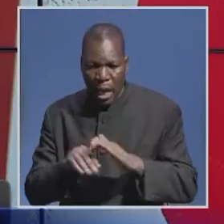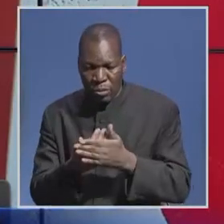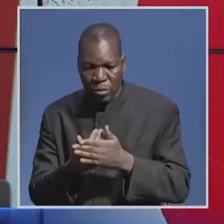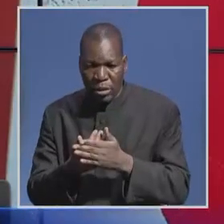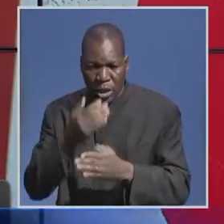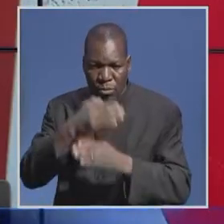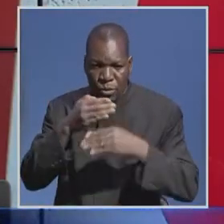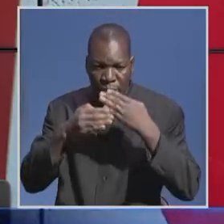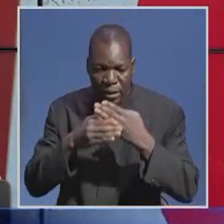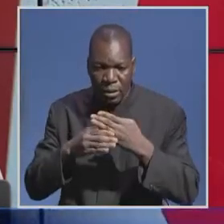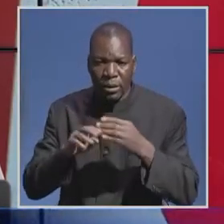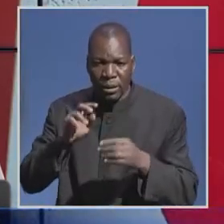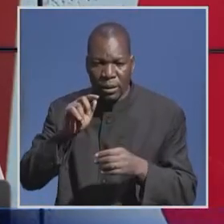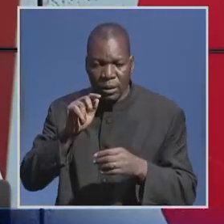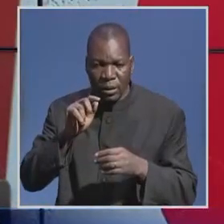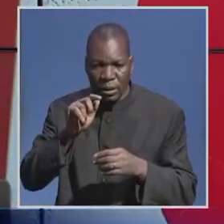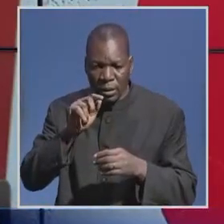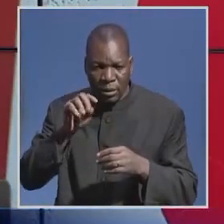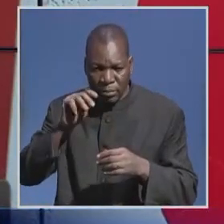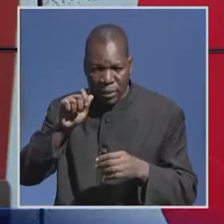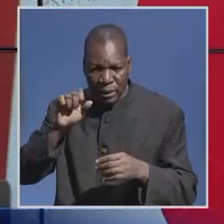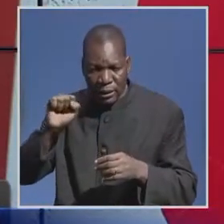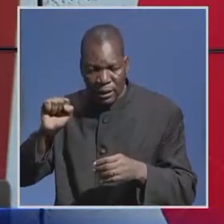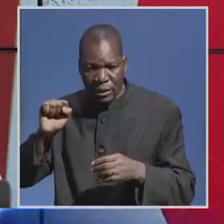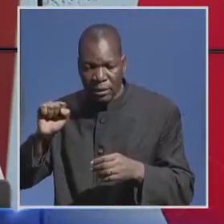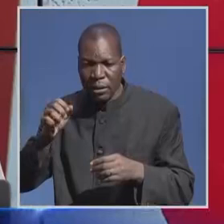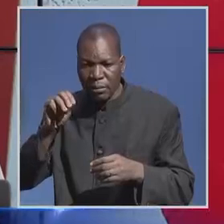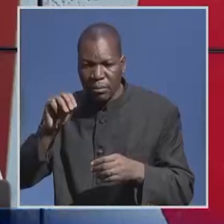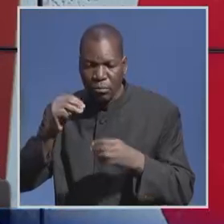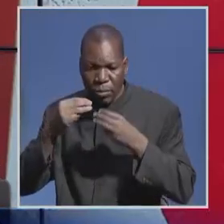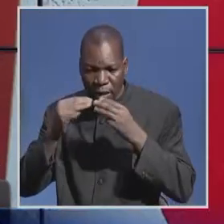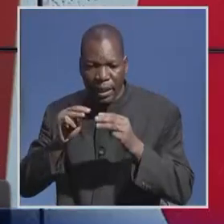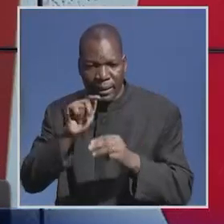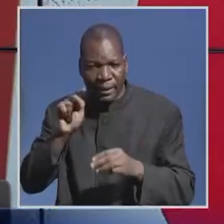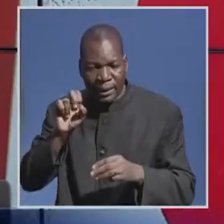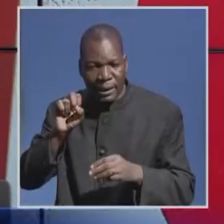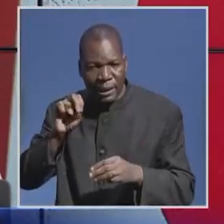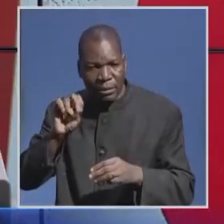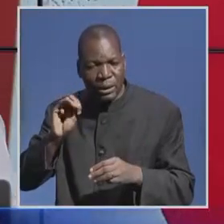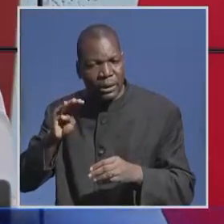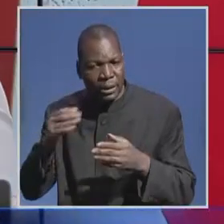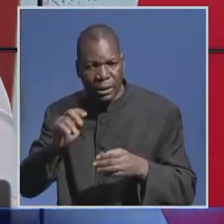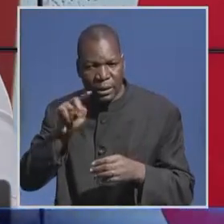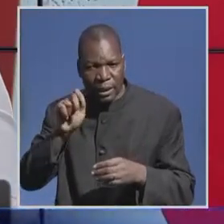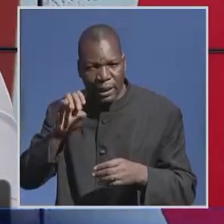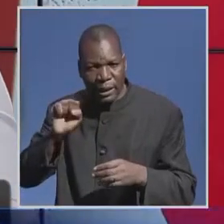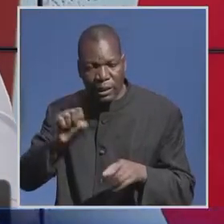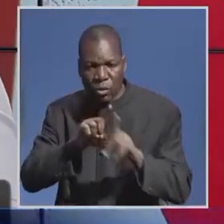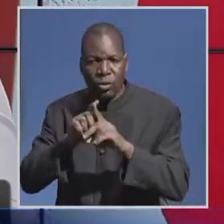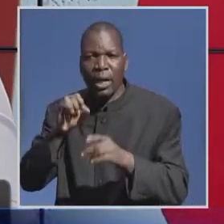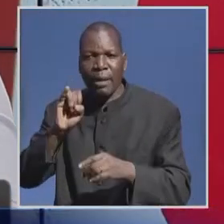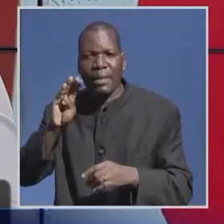mass media complex, which houses ZNBC, ZANIS, and the Independent Broadcasting